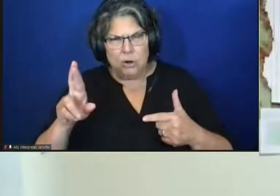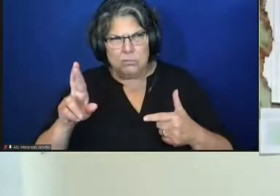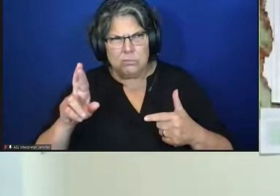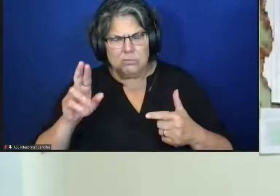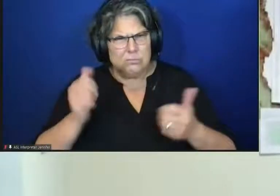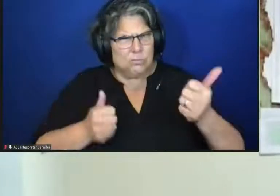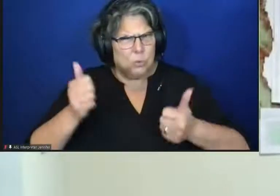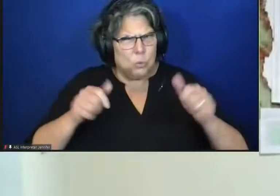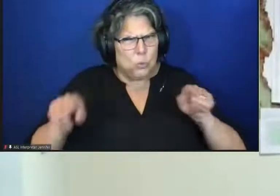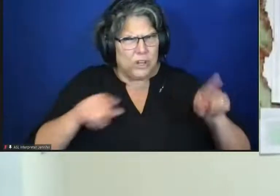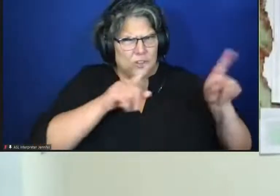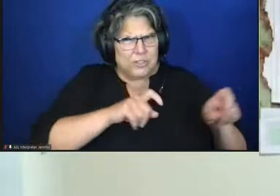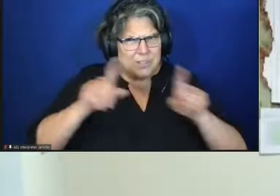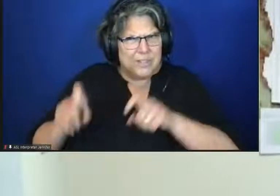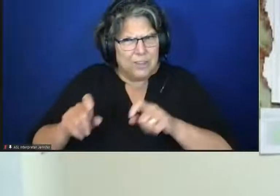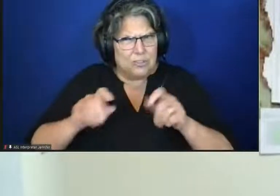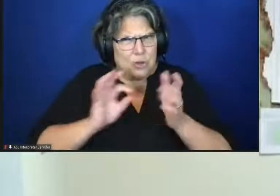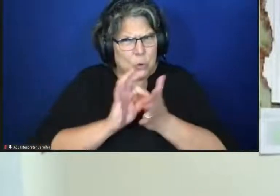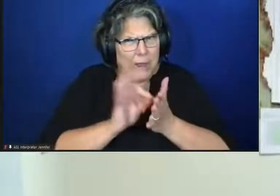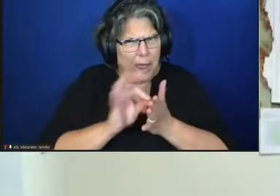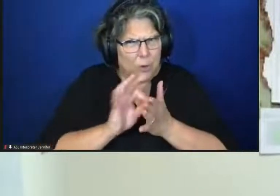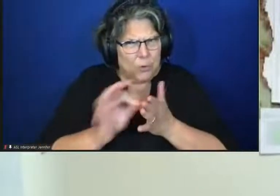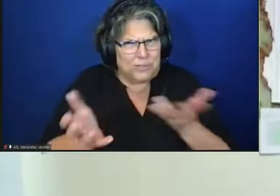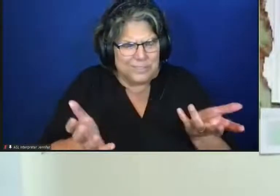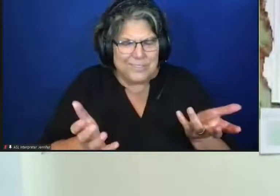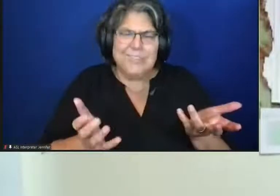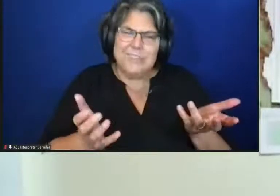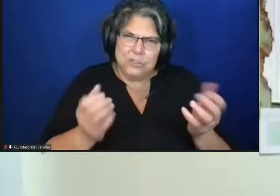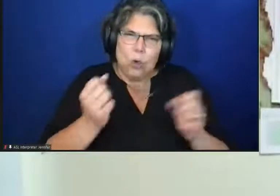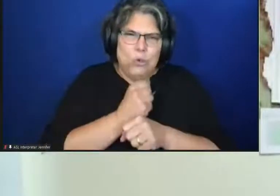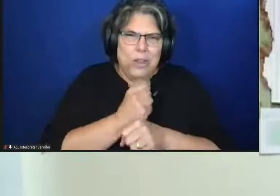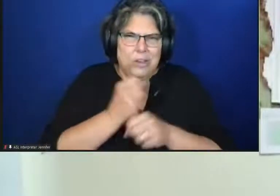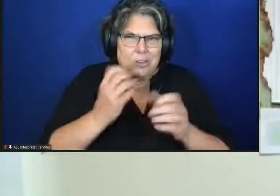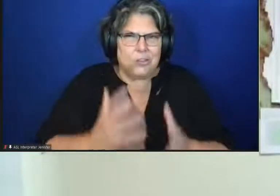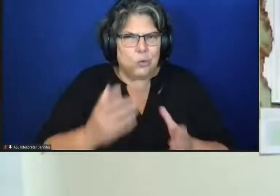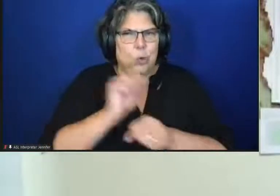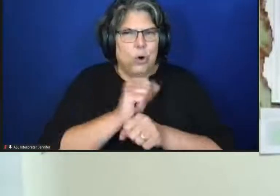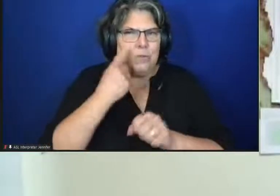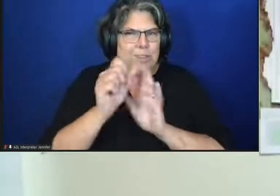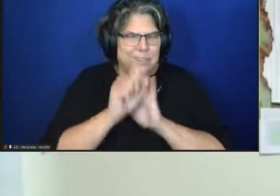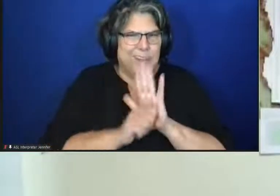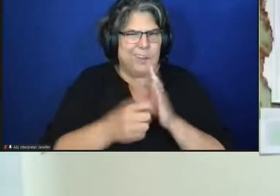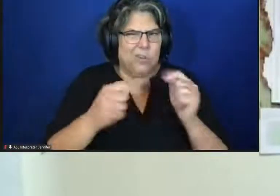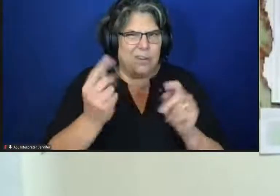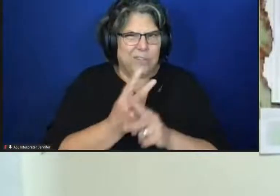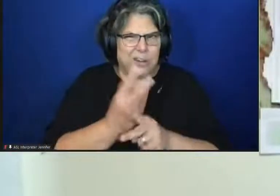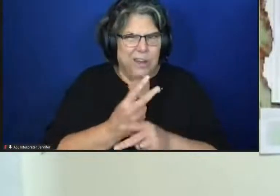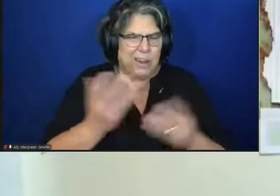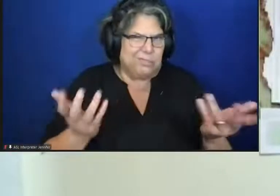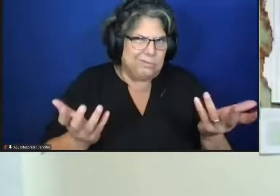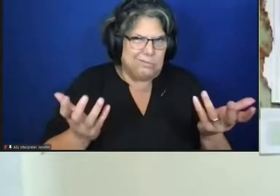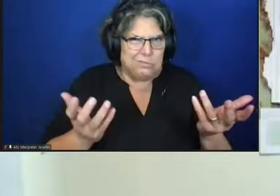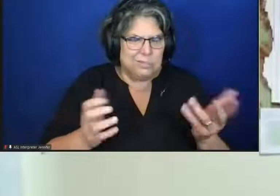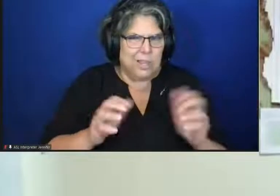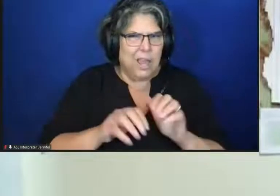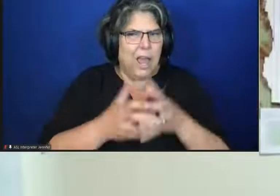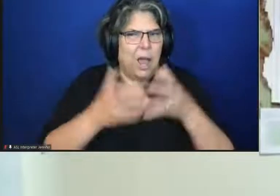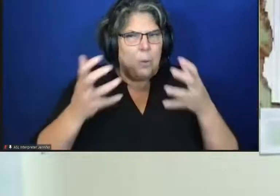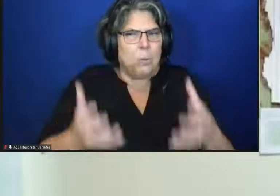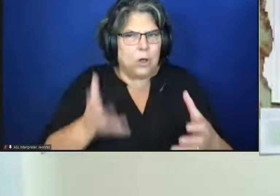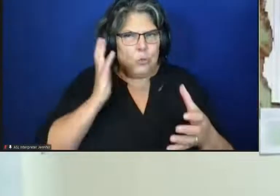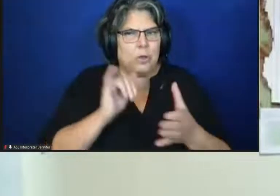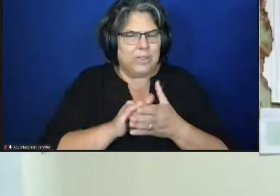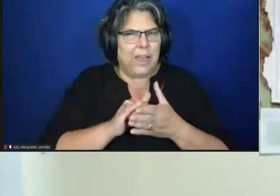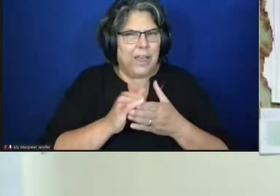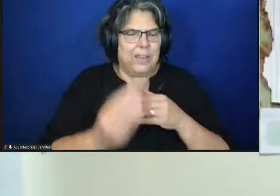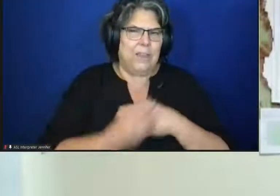And that's one of the problems that the state statisticians are trying to figure out now. How much will that influence what are conclusions